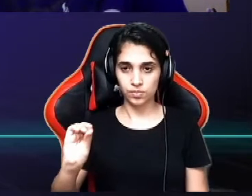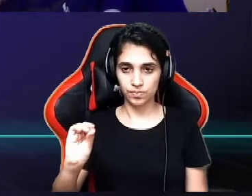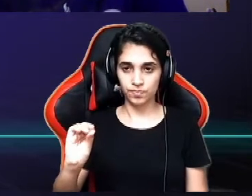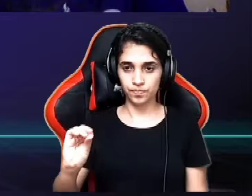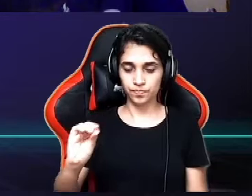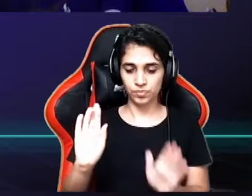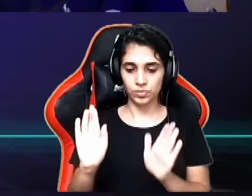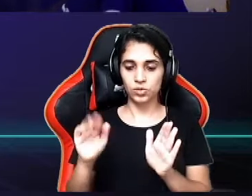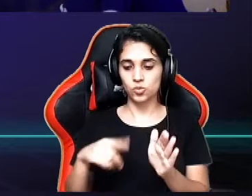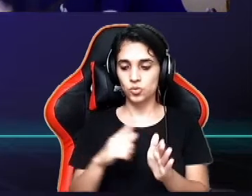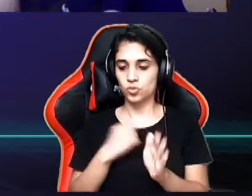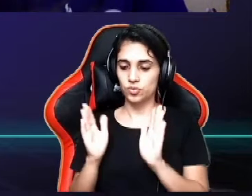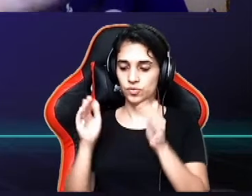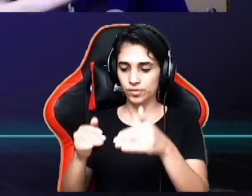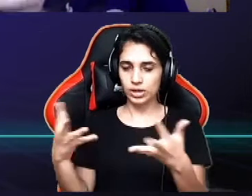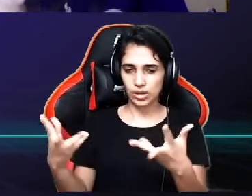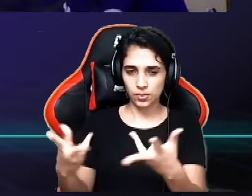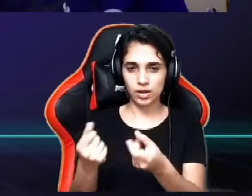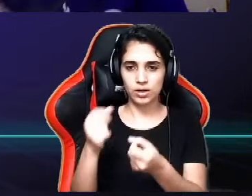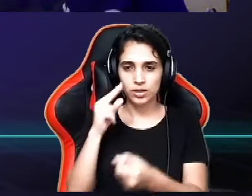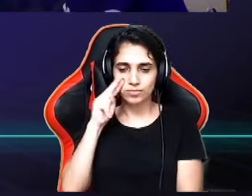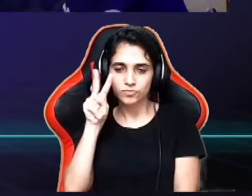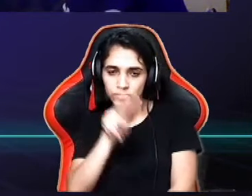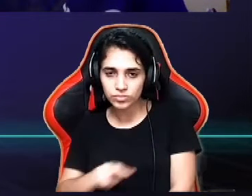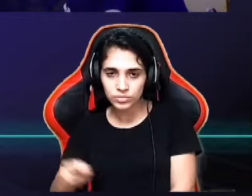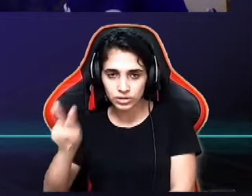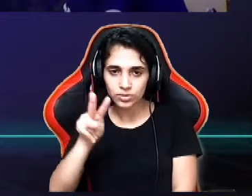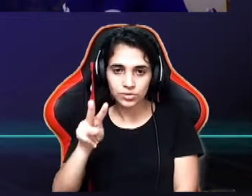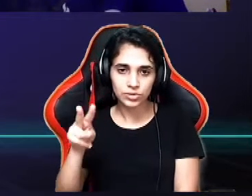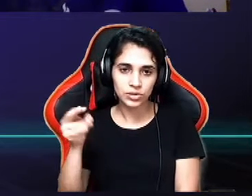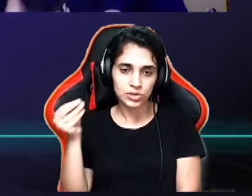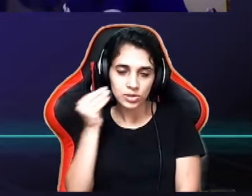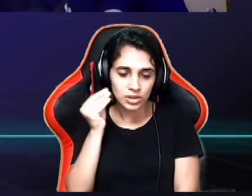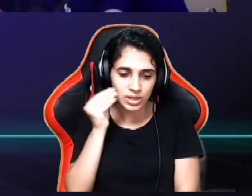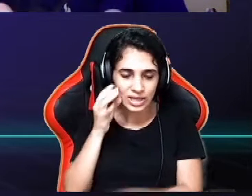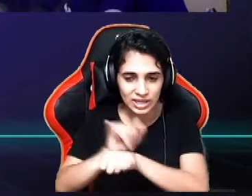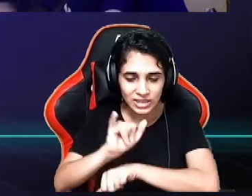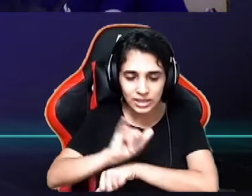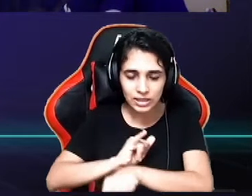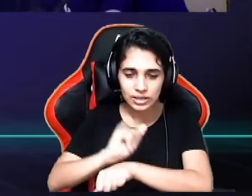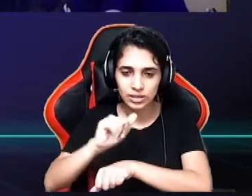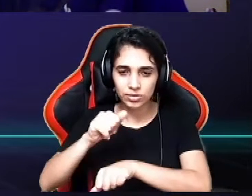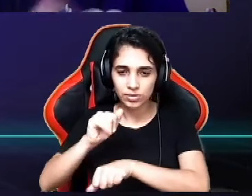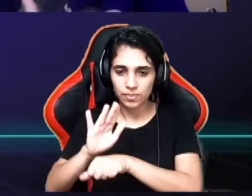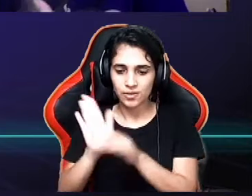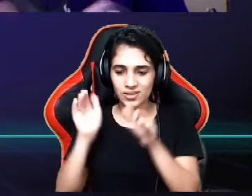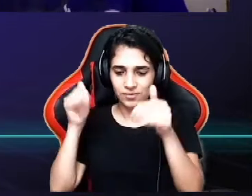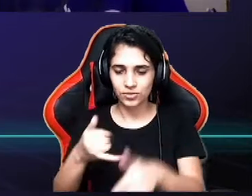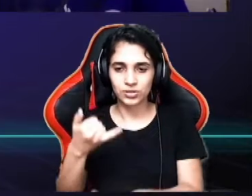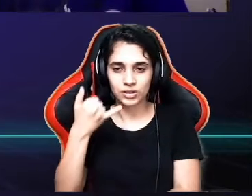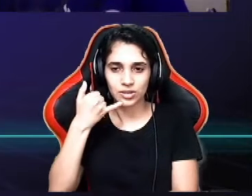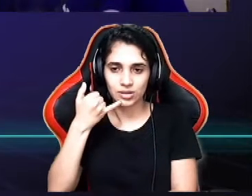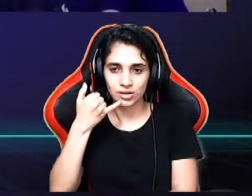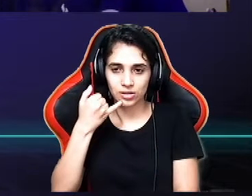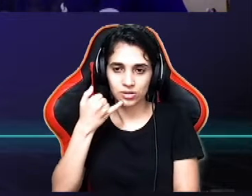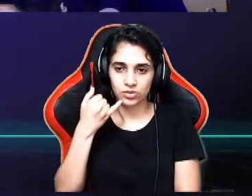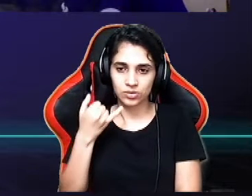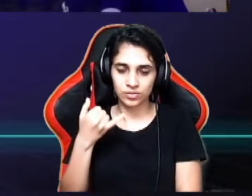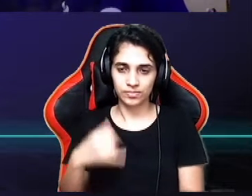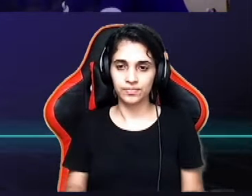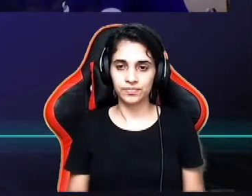always focus on bringing that to our products, not just visual quality and interesting mechanics over to